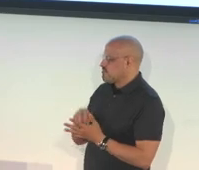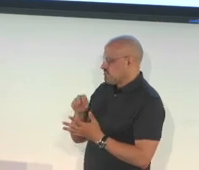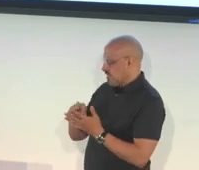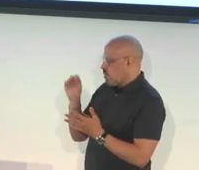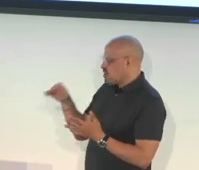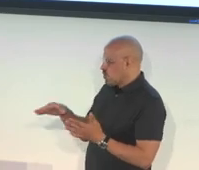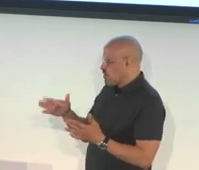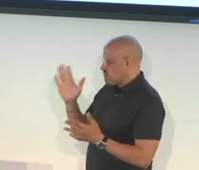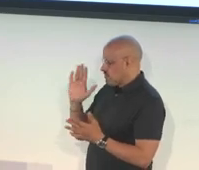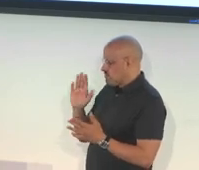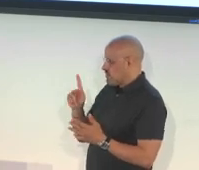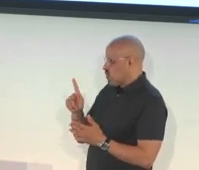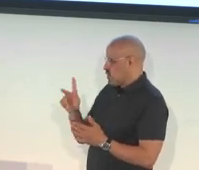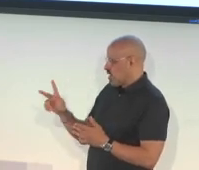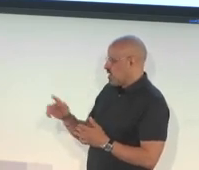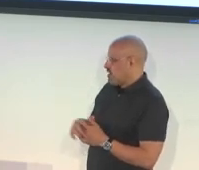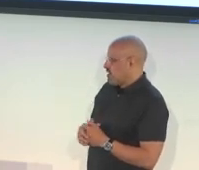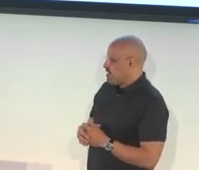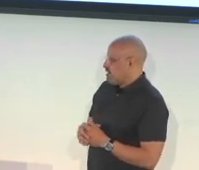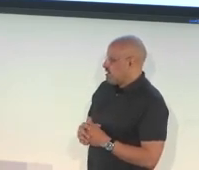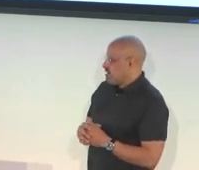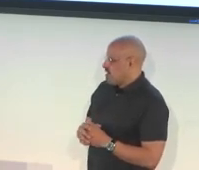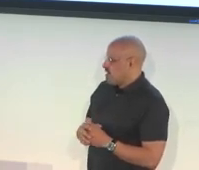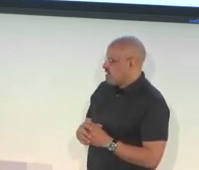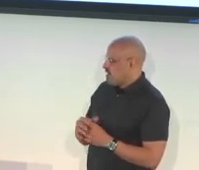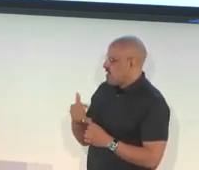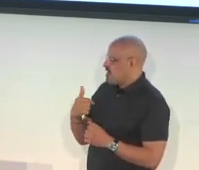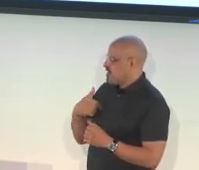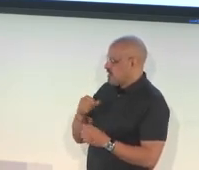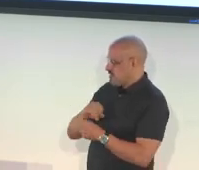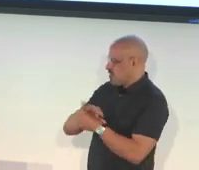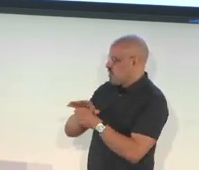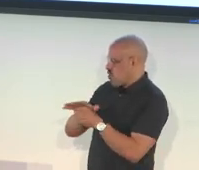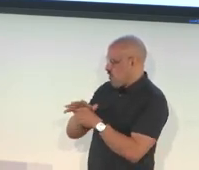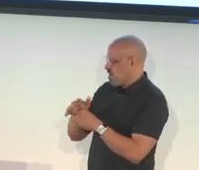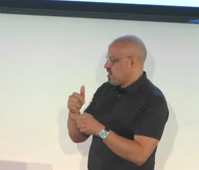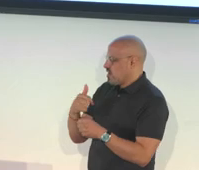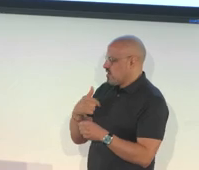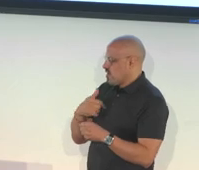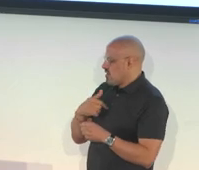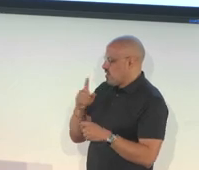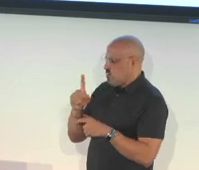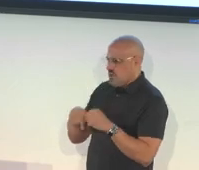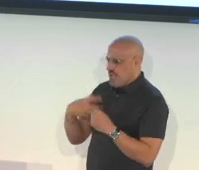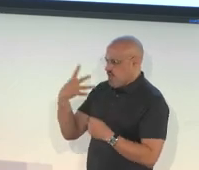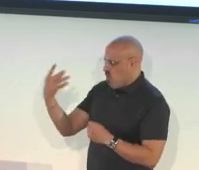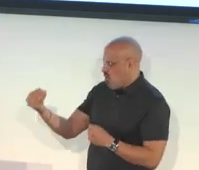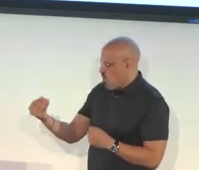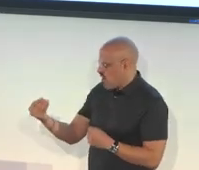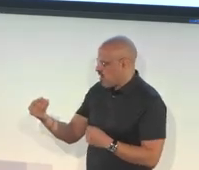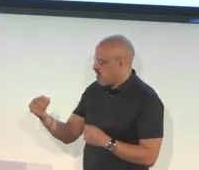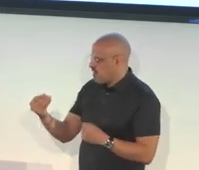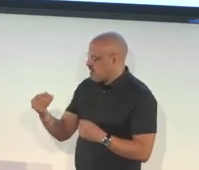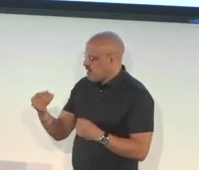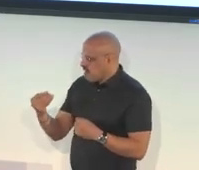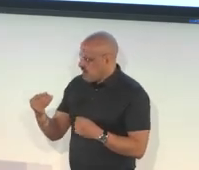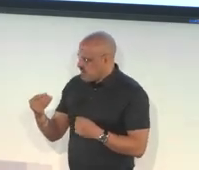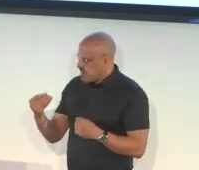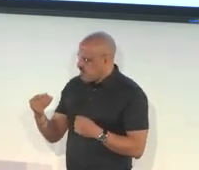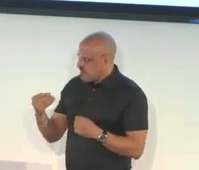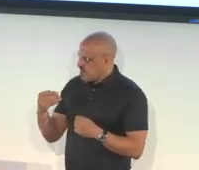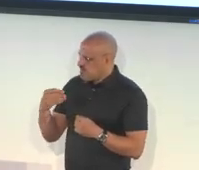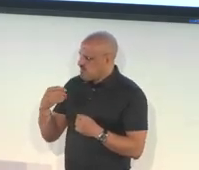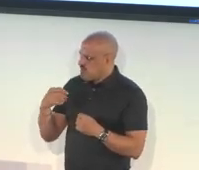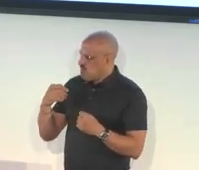that time, due to the pandemic, we could not go out. Mm-hmm. So we were about to have a conference.